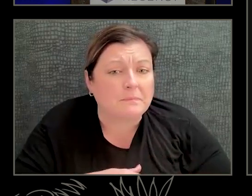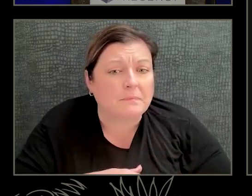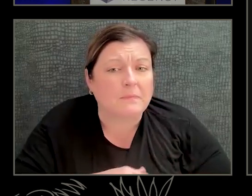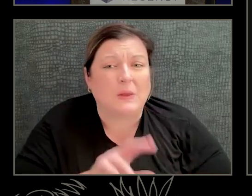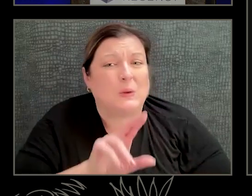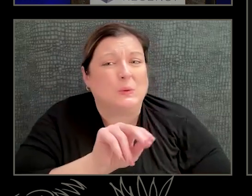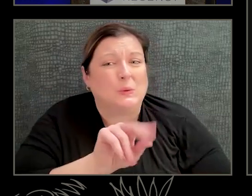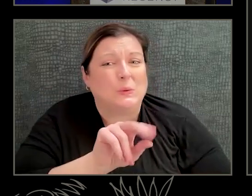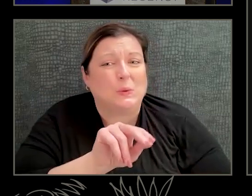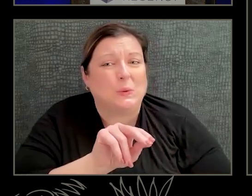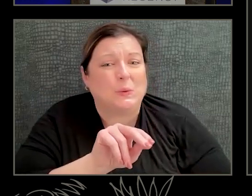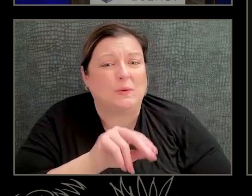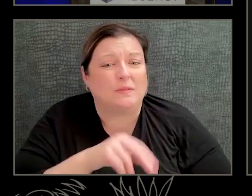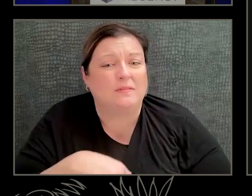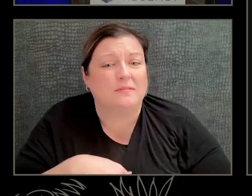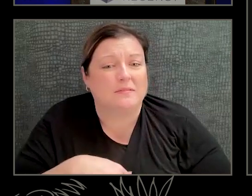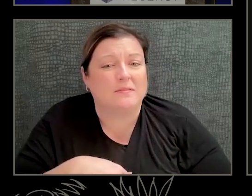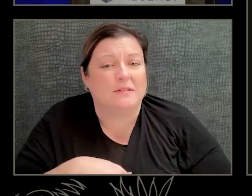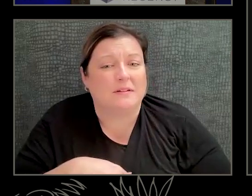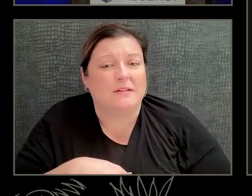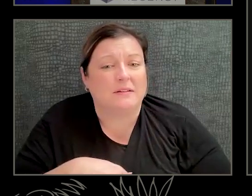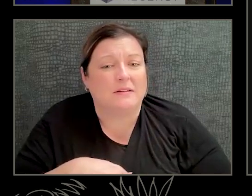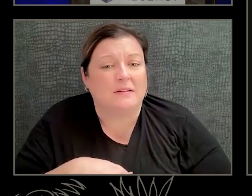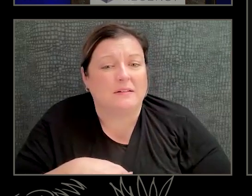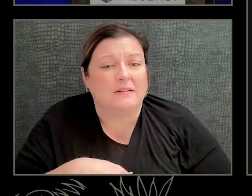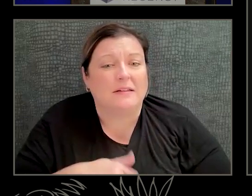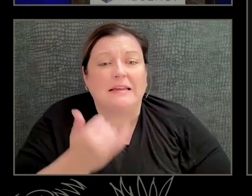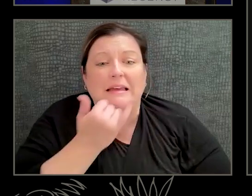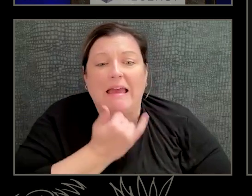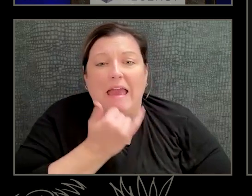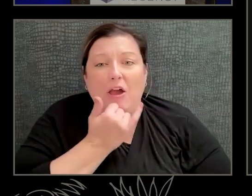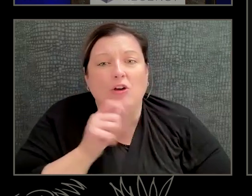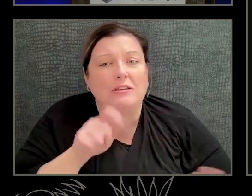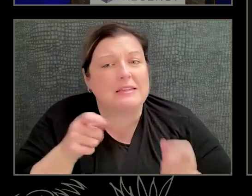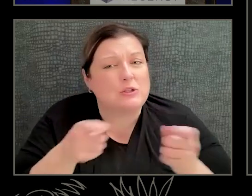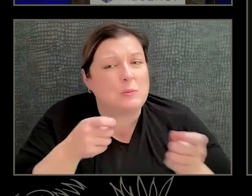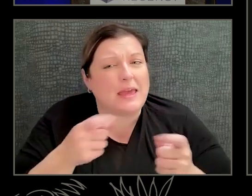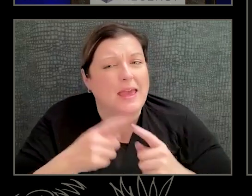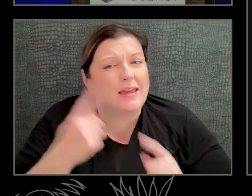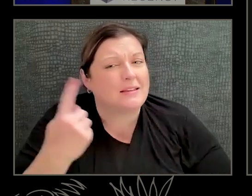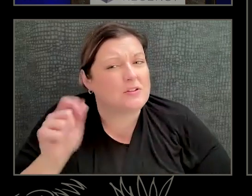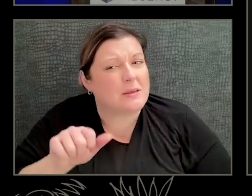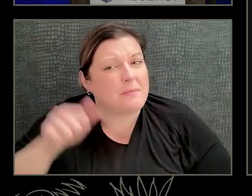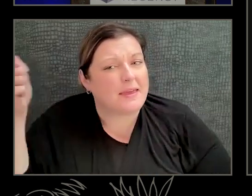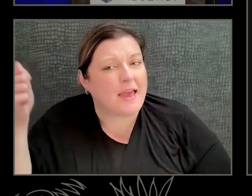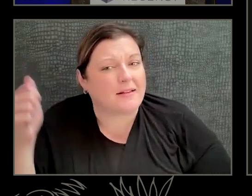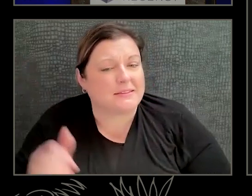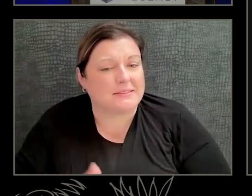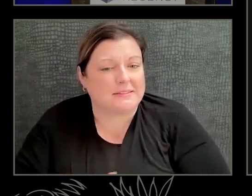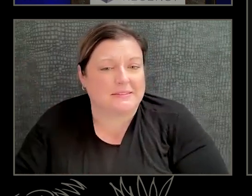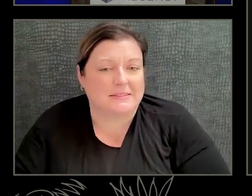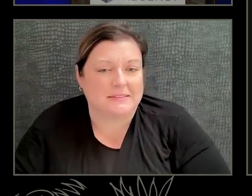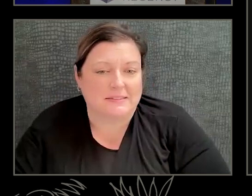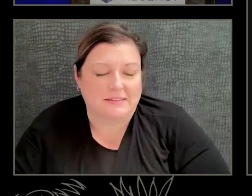Not quite. I have commented it that errors need to be handled. It's something else.